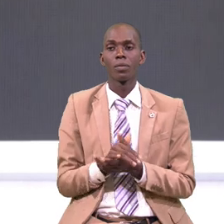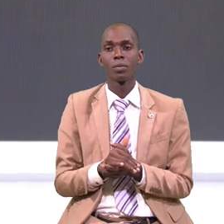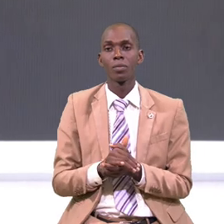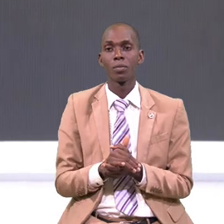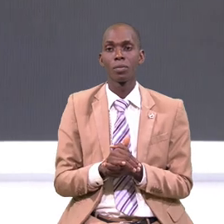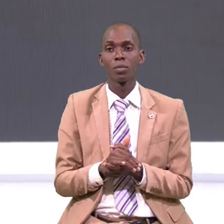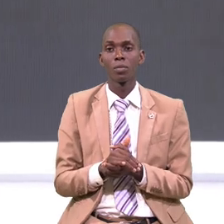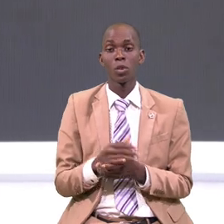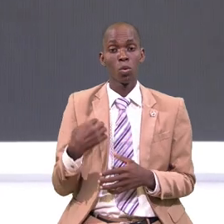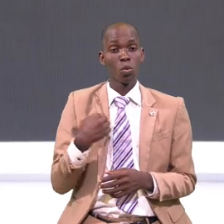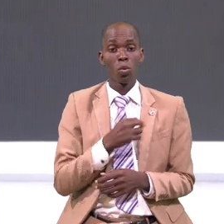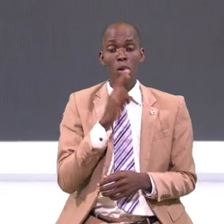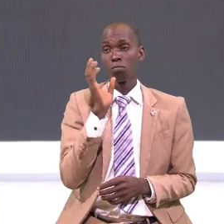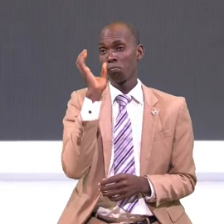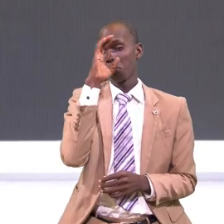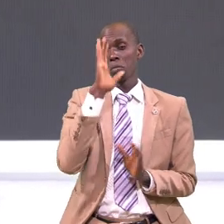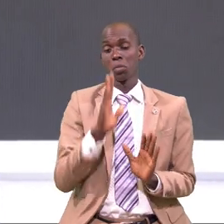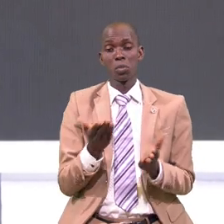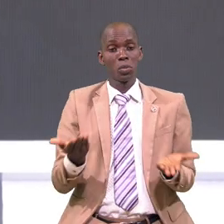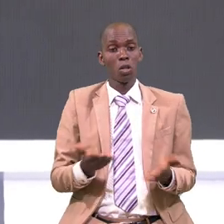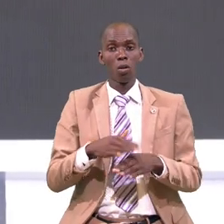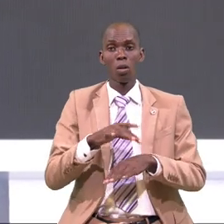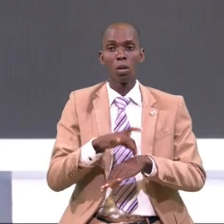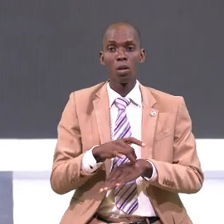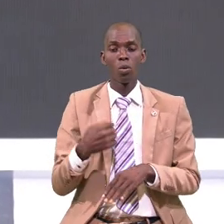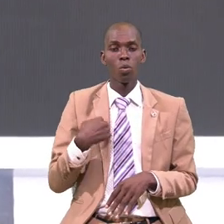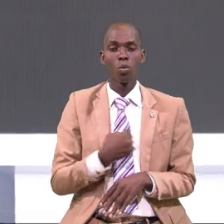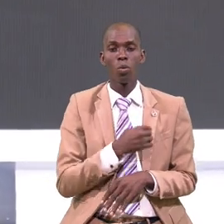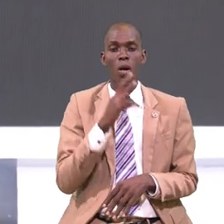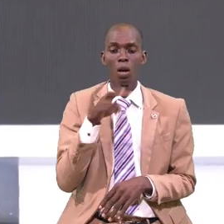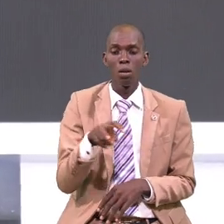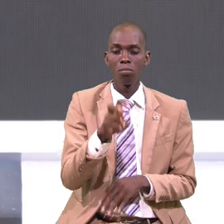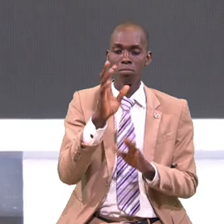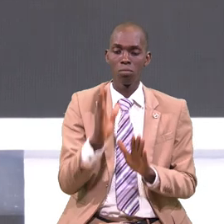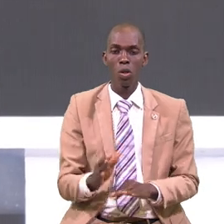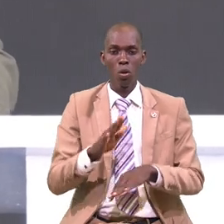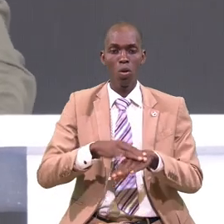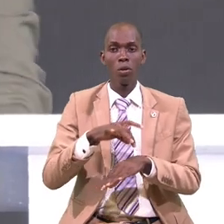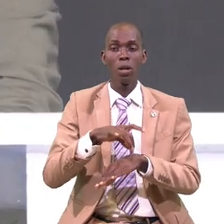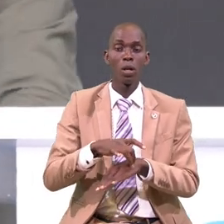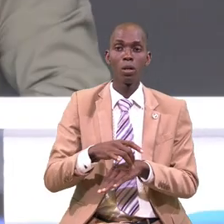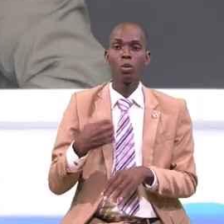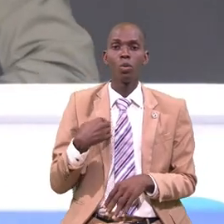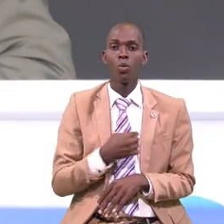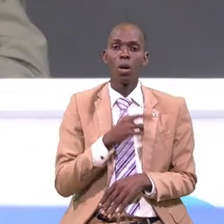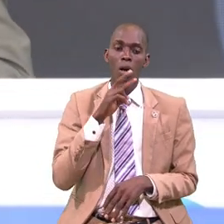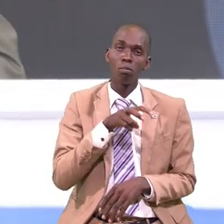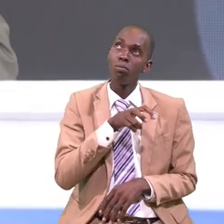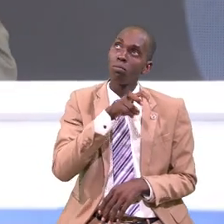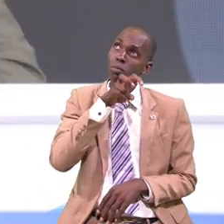We're strangers on earth, we're pilgrims on earth, we're traveling to